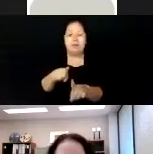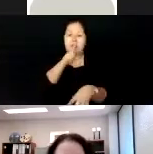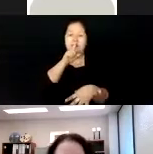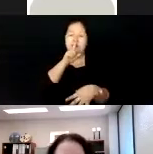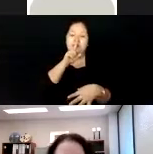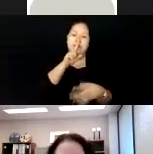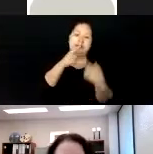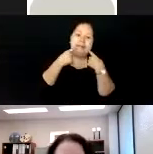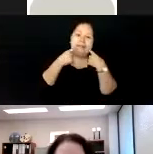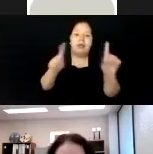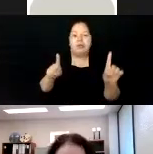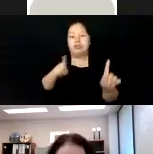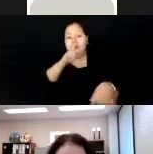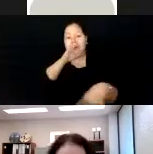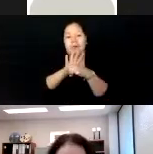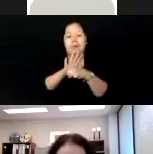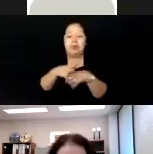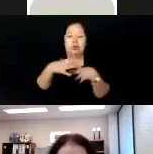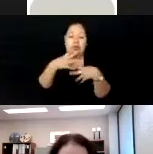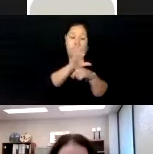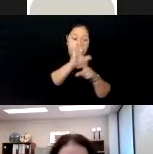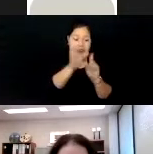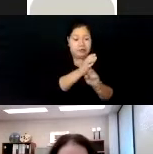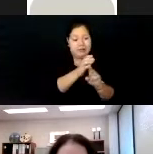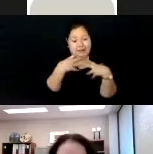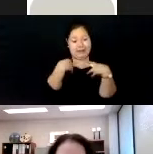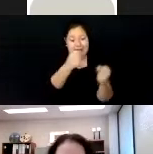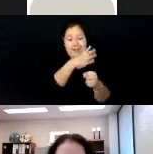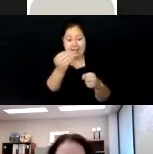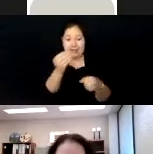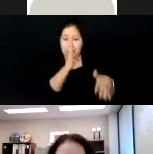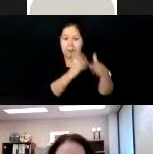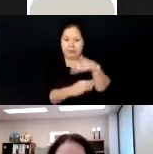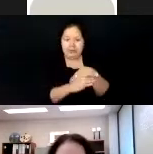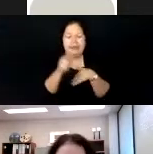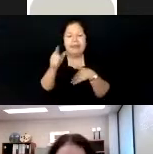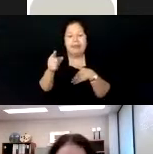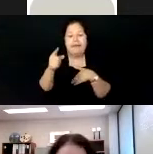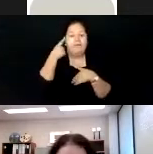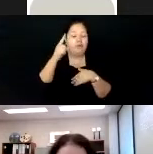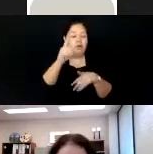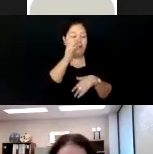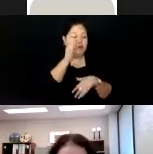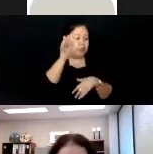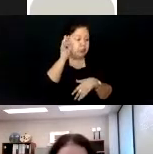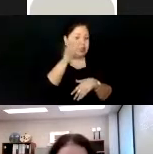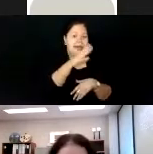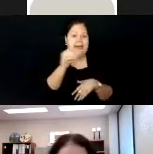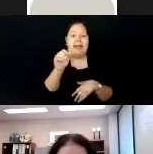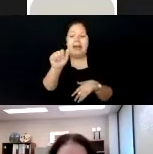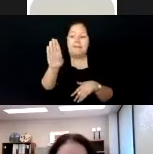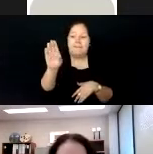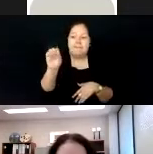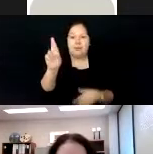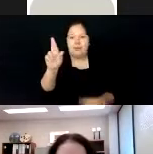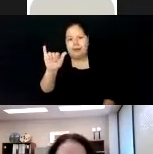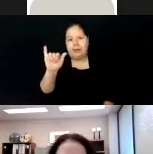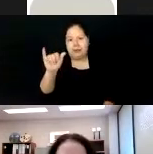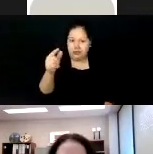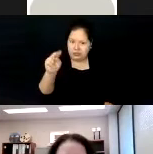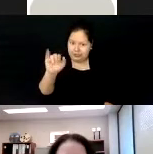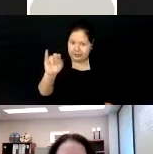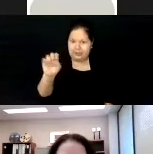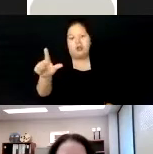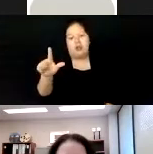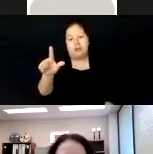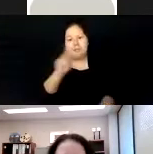Cultural Safety and Humility in Health Services Delivery for First Nations and Aboriginal Peoples in BC,